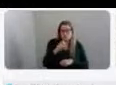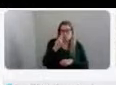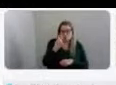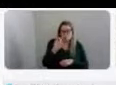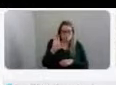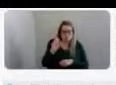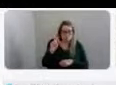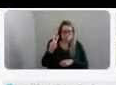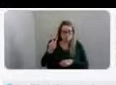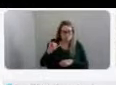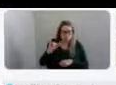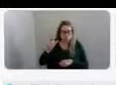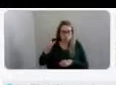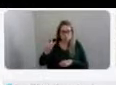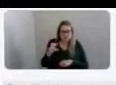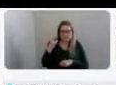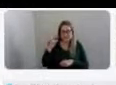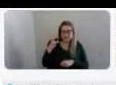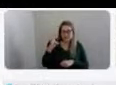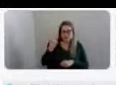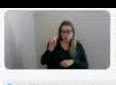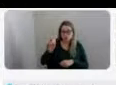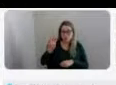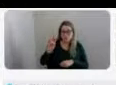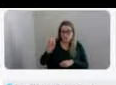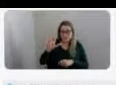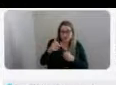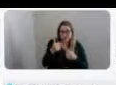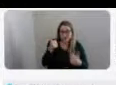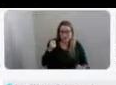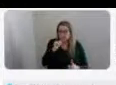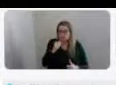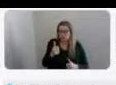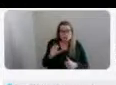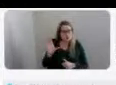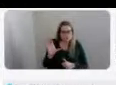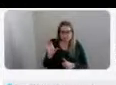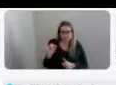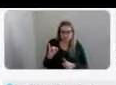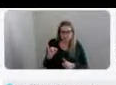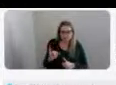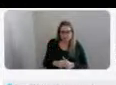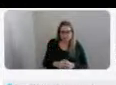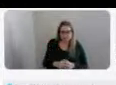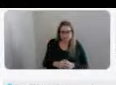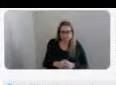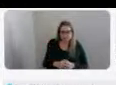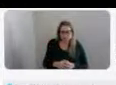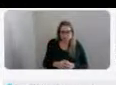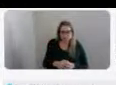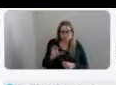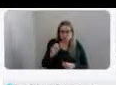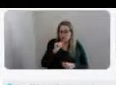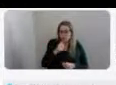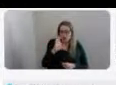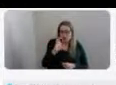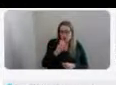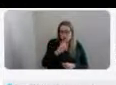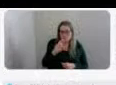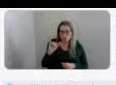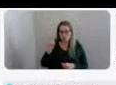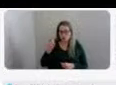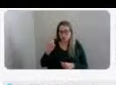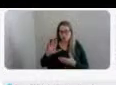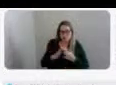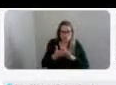vale 71 miles away this is not a community of interest this is not a corridor of communities